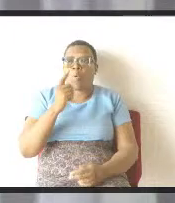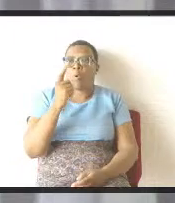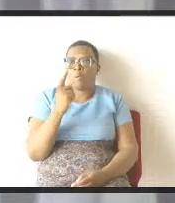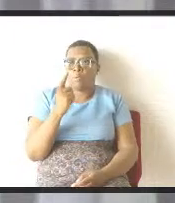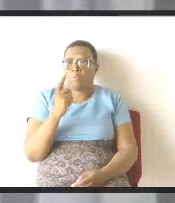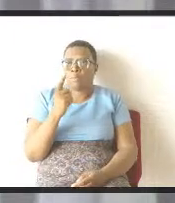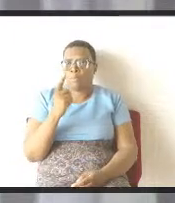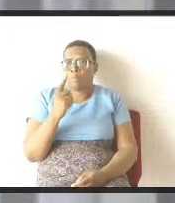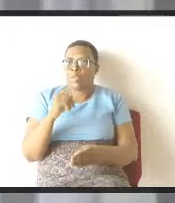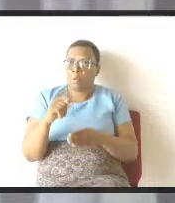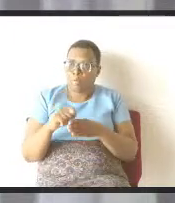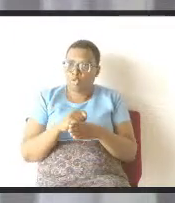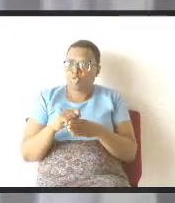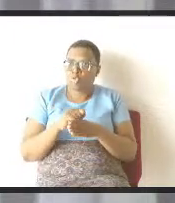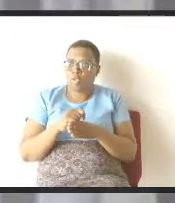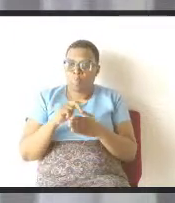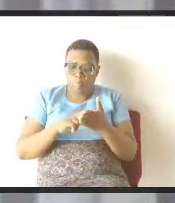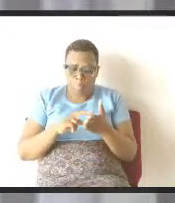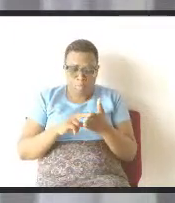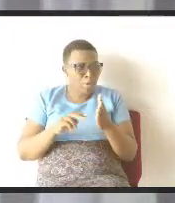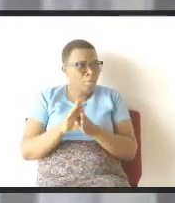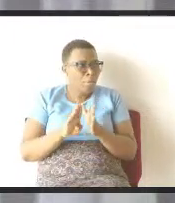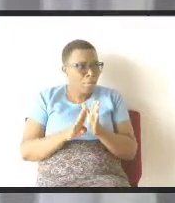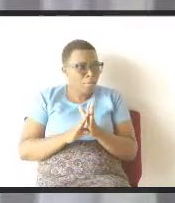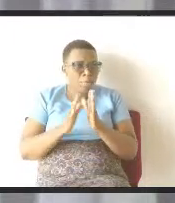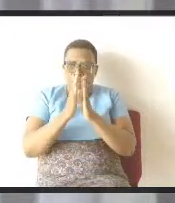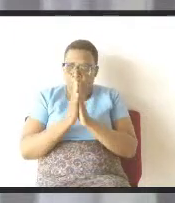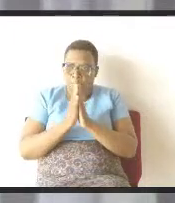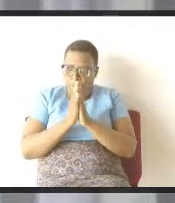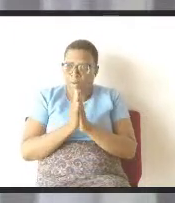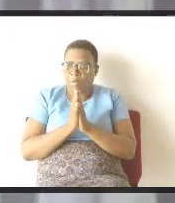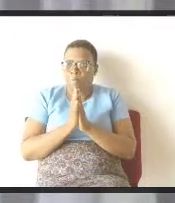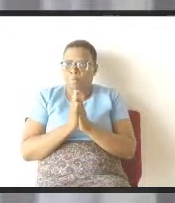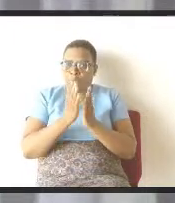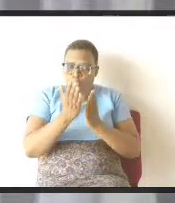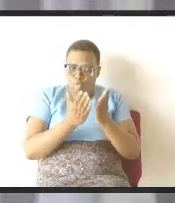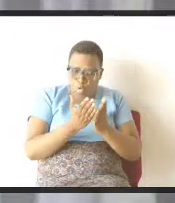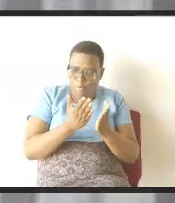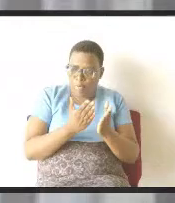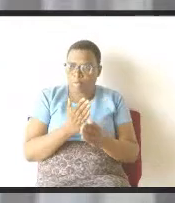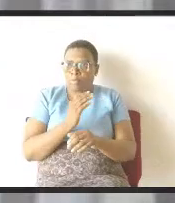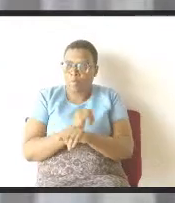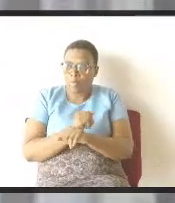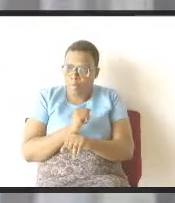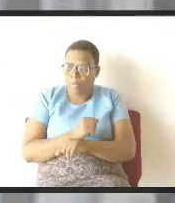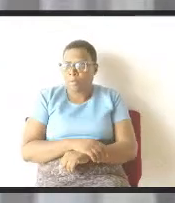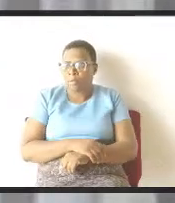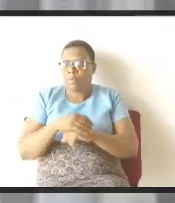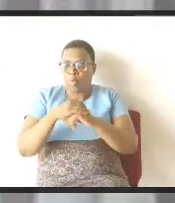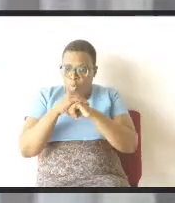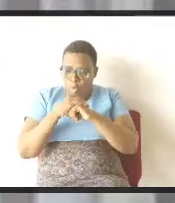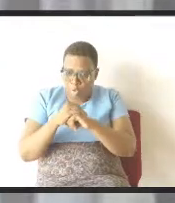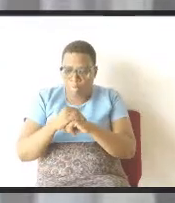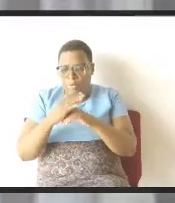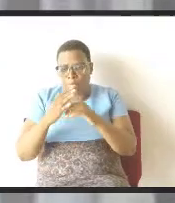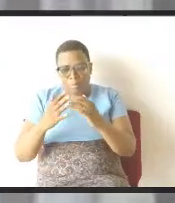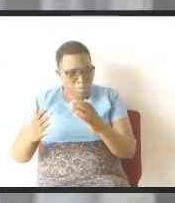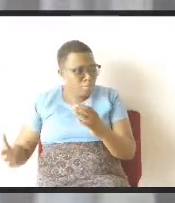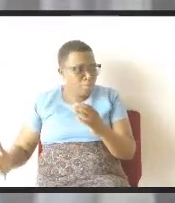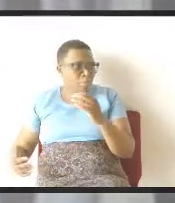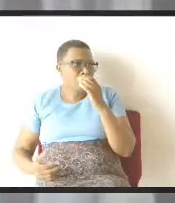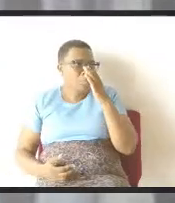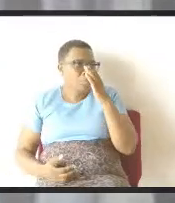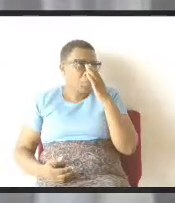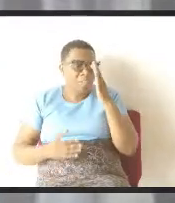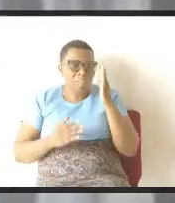He is number one. Sometimes I'm starting, I have to get out of the room, go to another